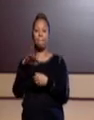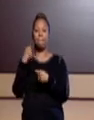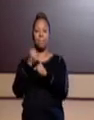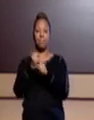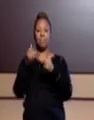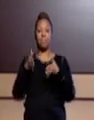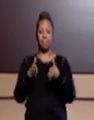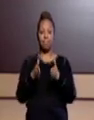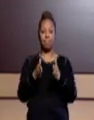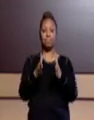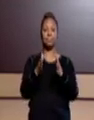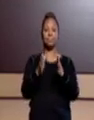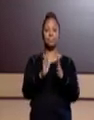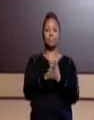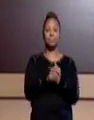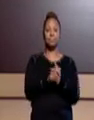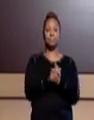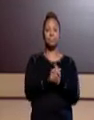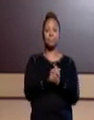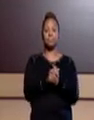made a way